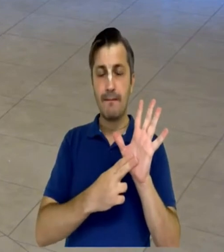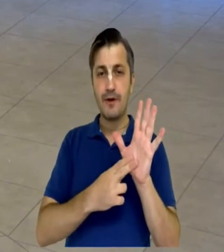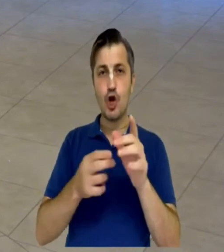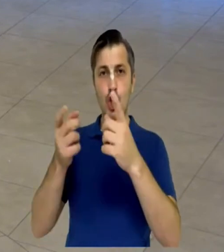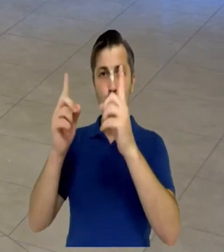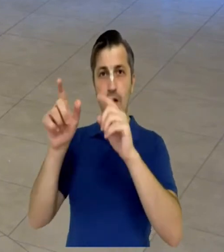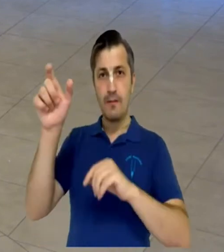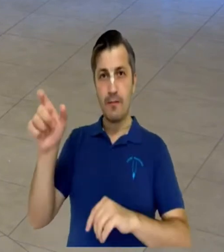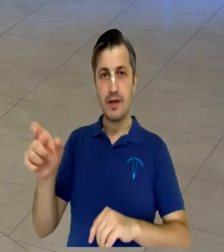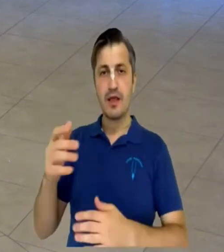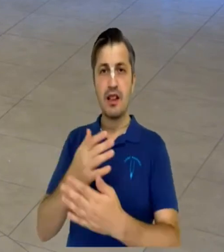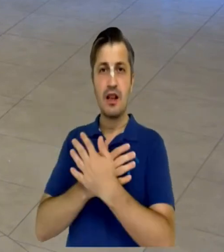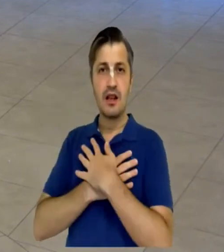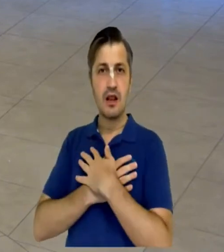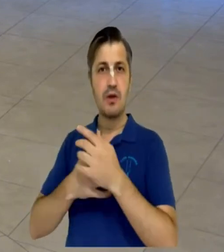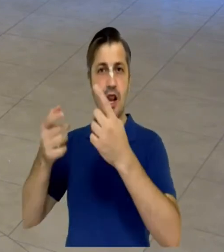Lord who